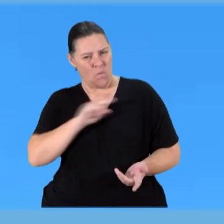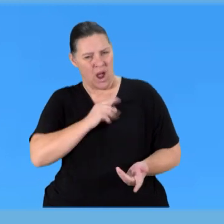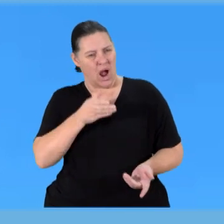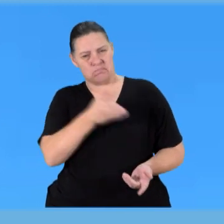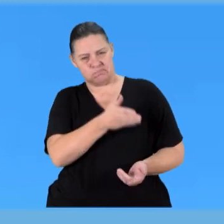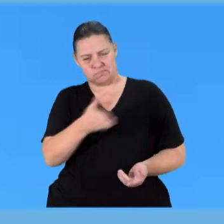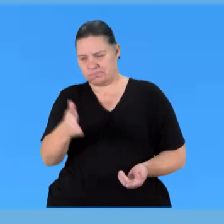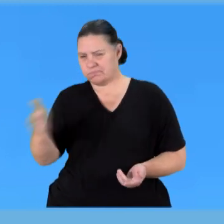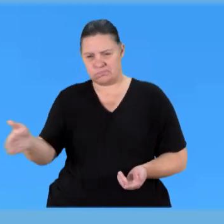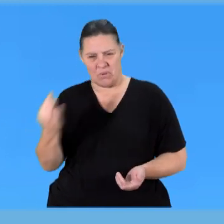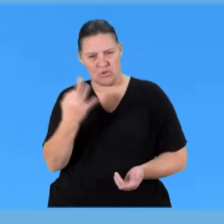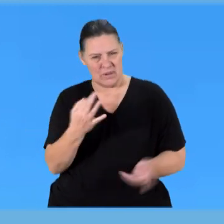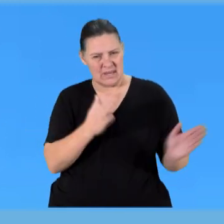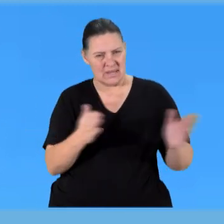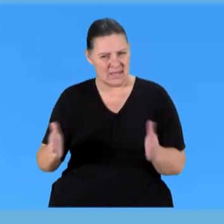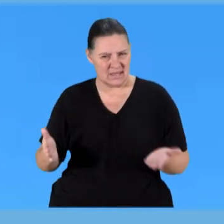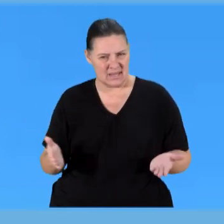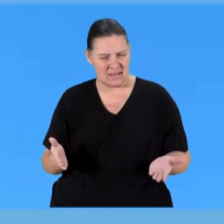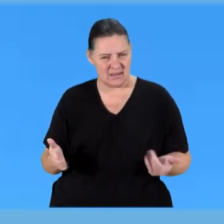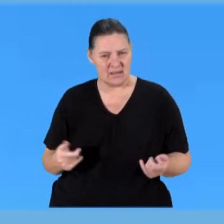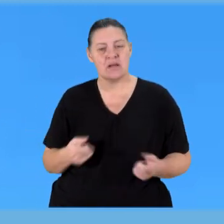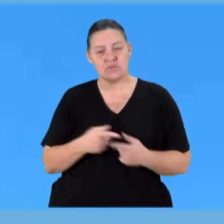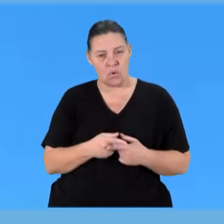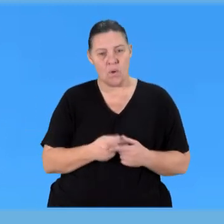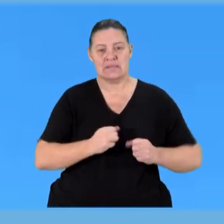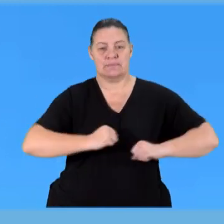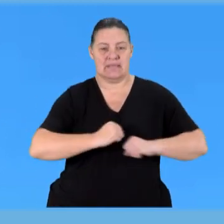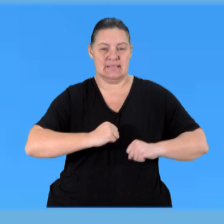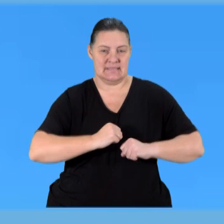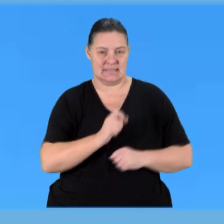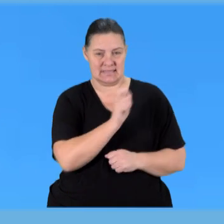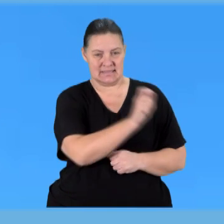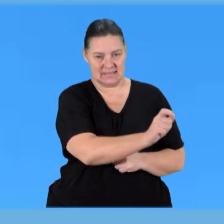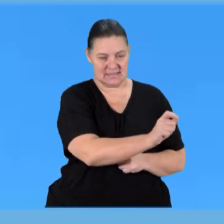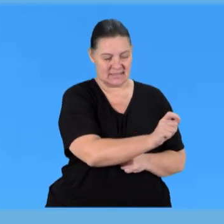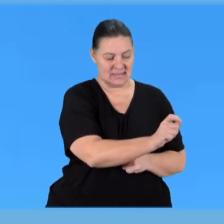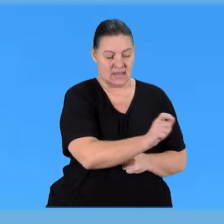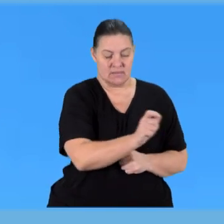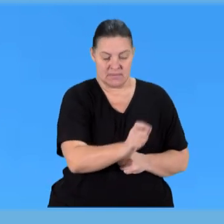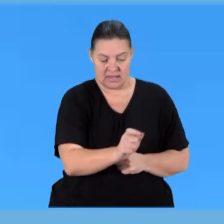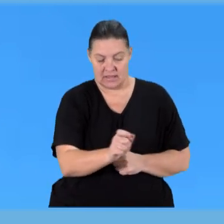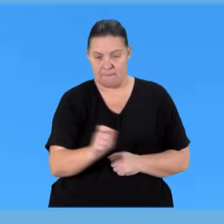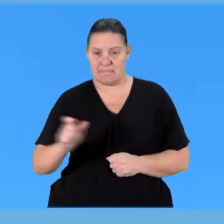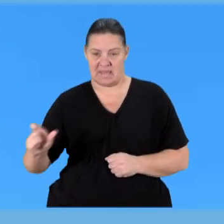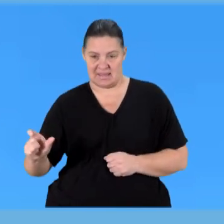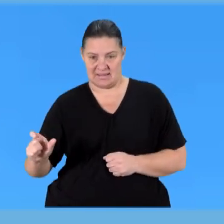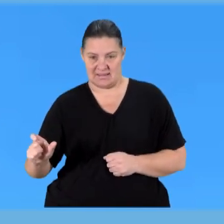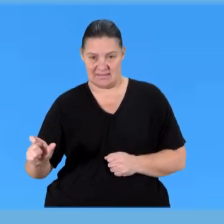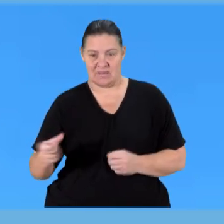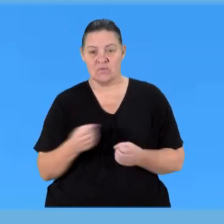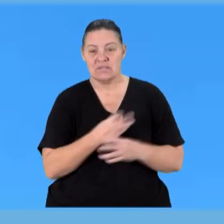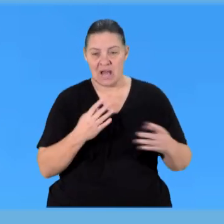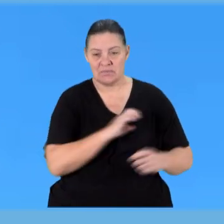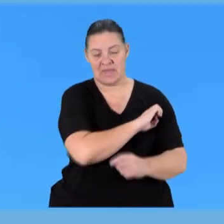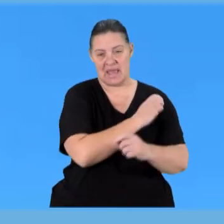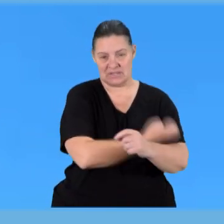to be able to exist in all those three states? So number one, the spaces. So let's start off